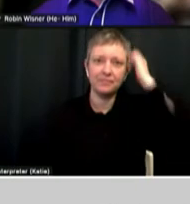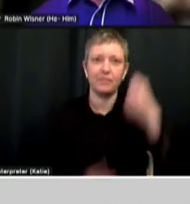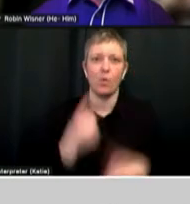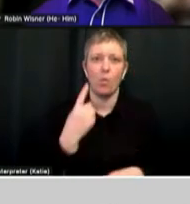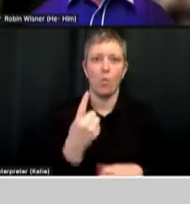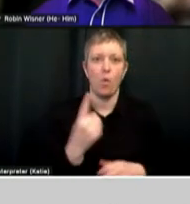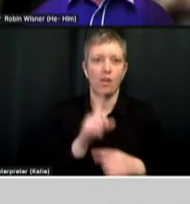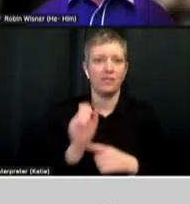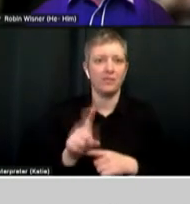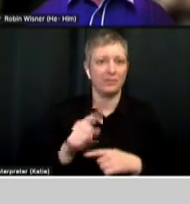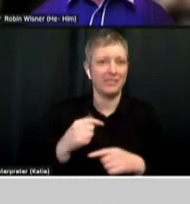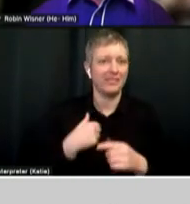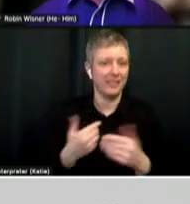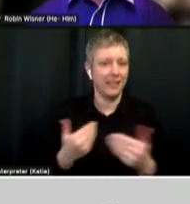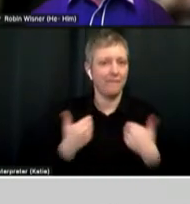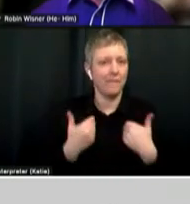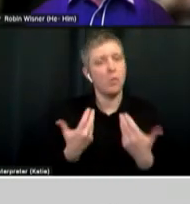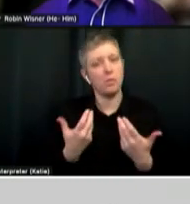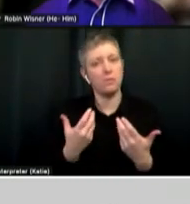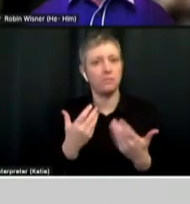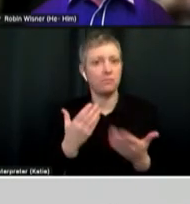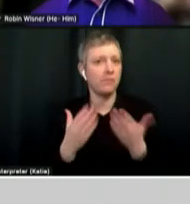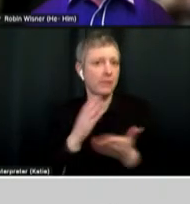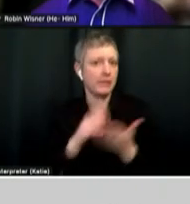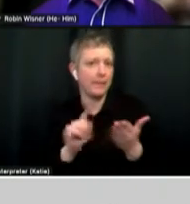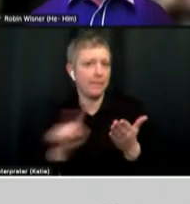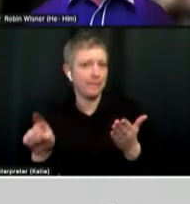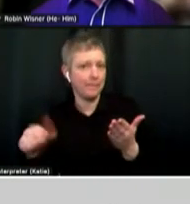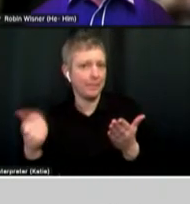Many of us know how long it took for us to